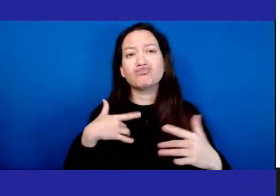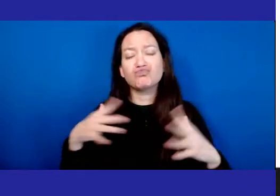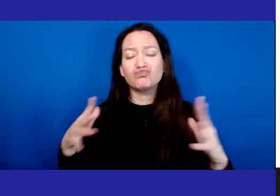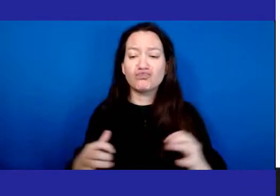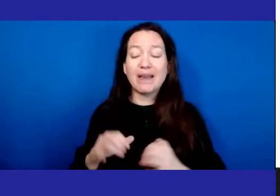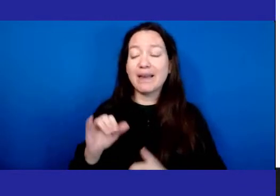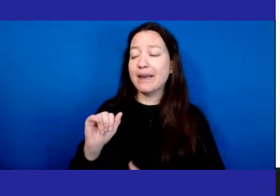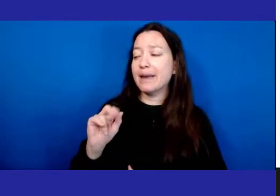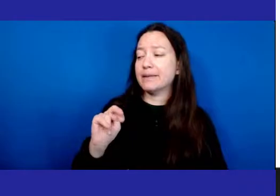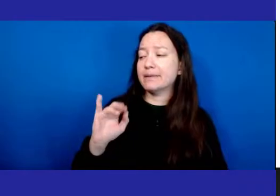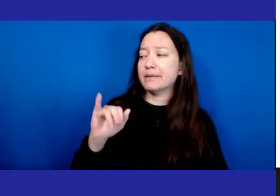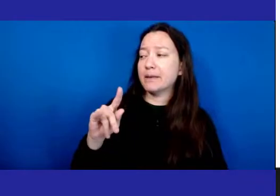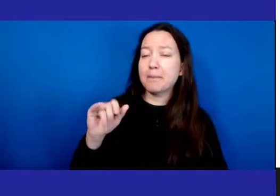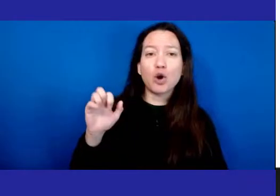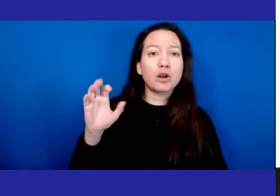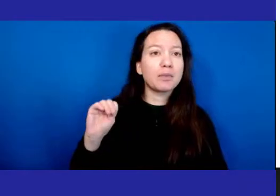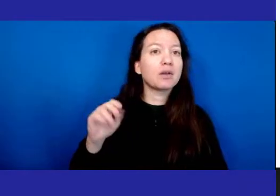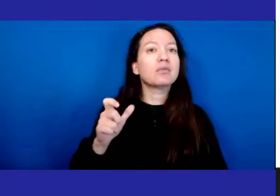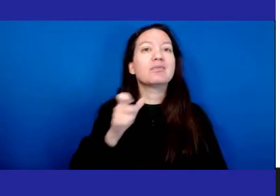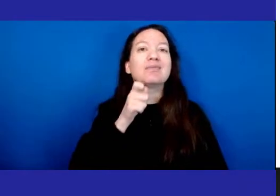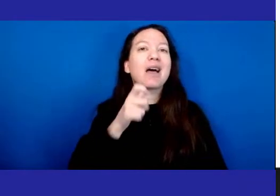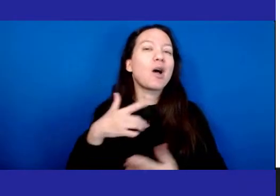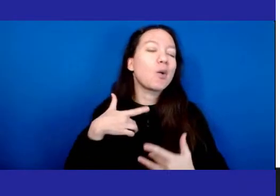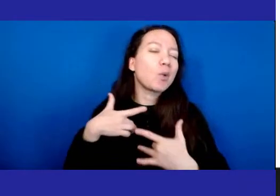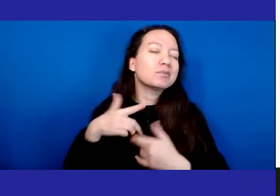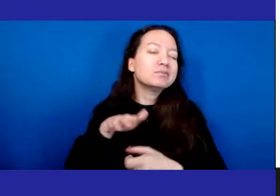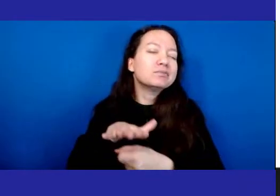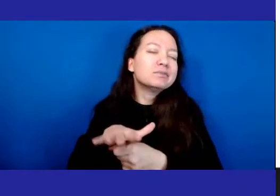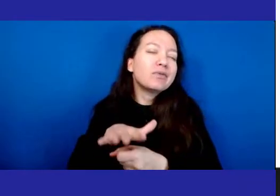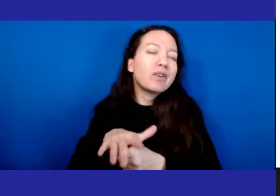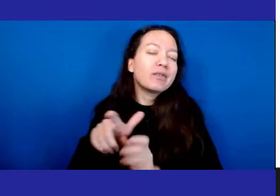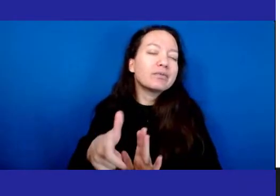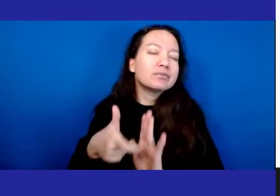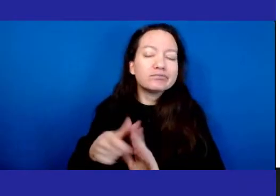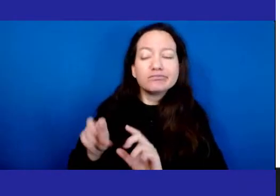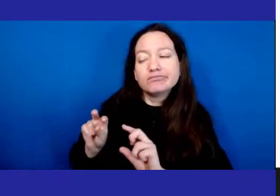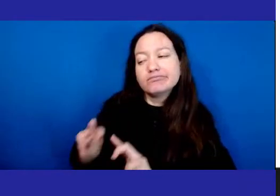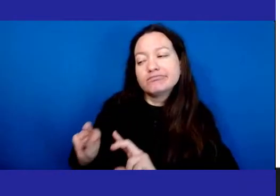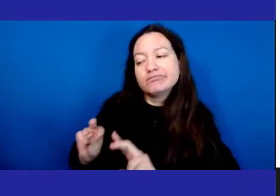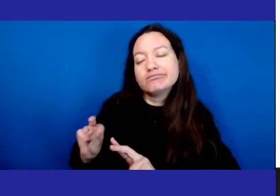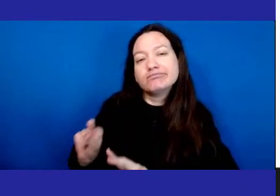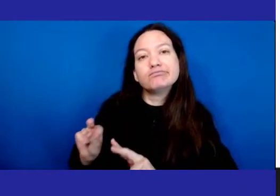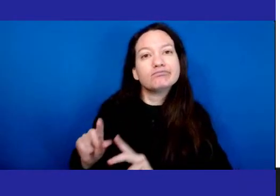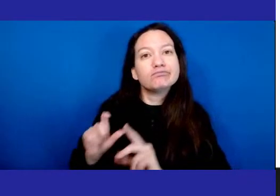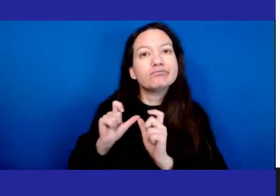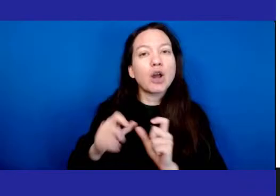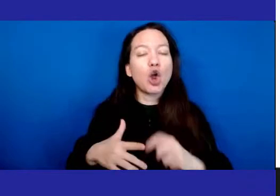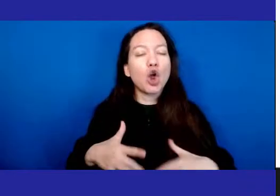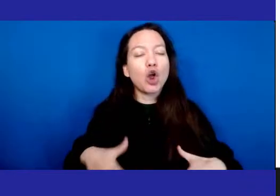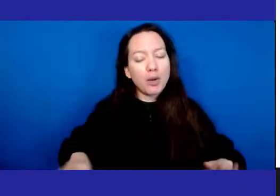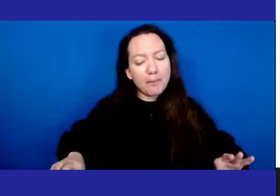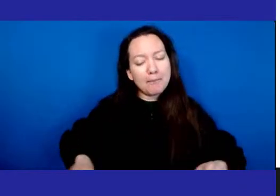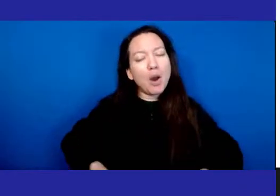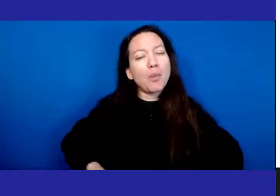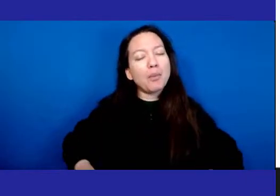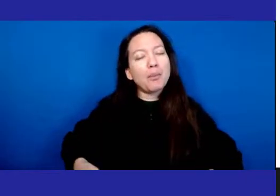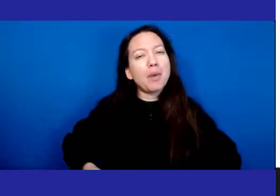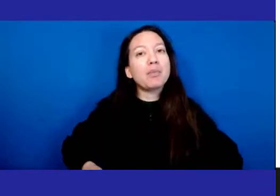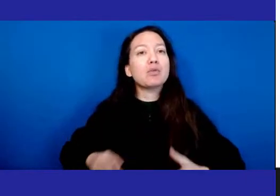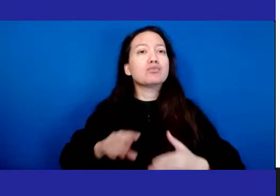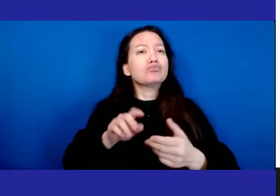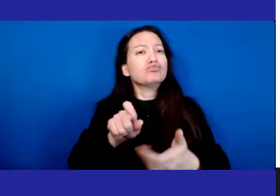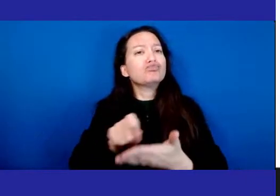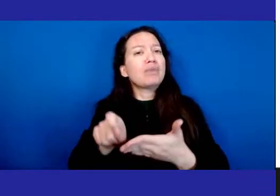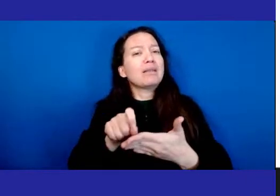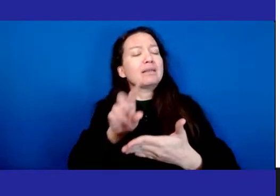we're not worried about you enough to need continuous heart rate monitoring. You would be written for a schedule, and